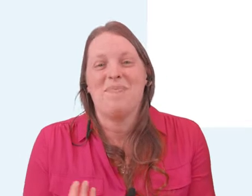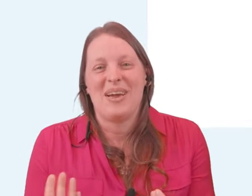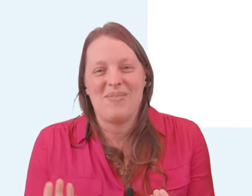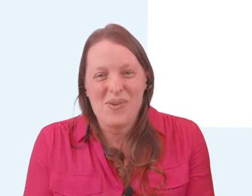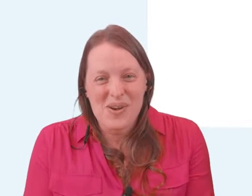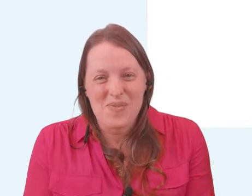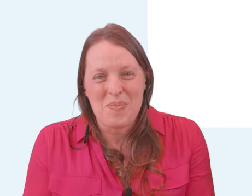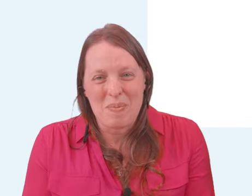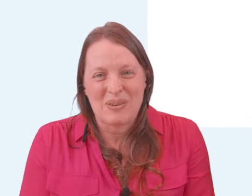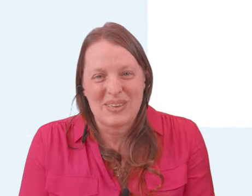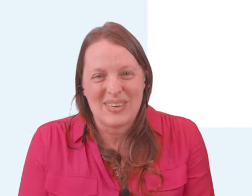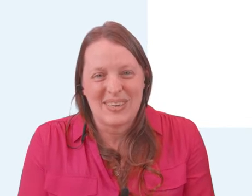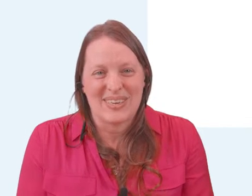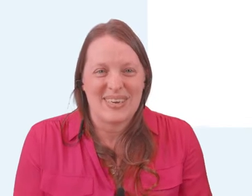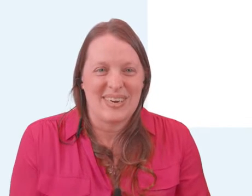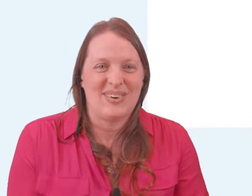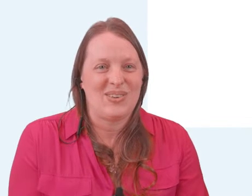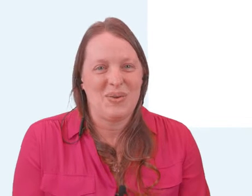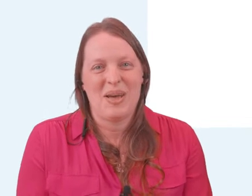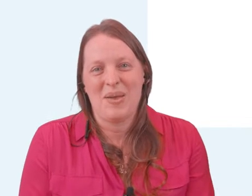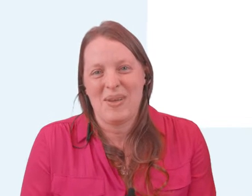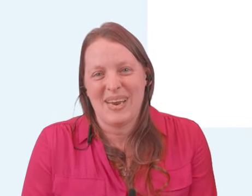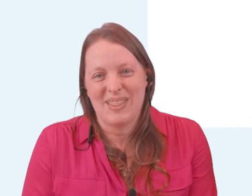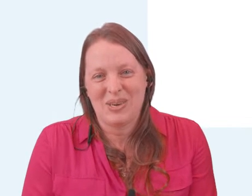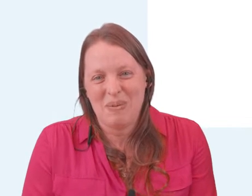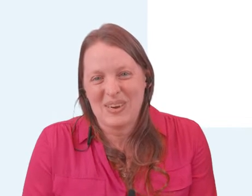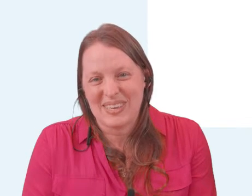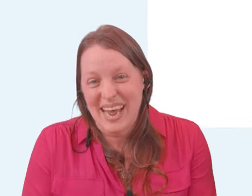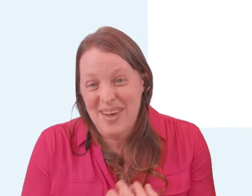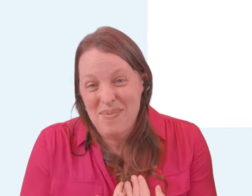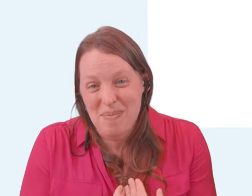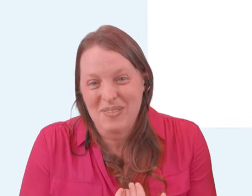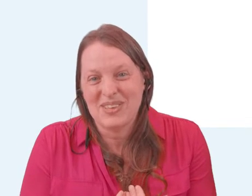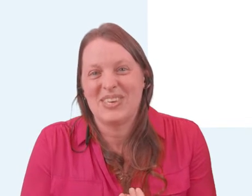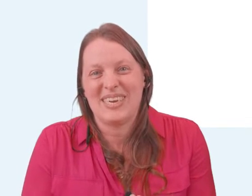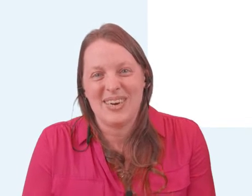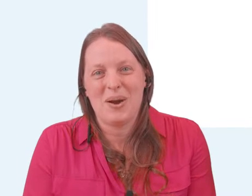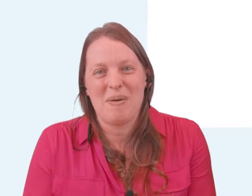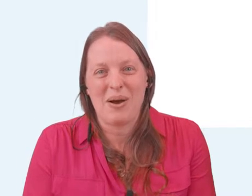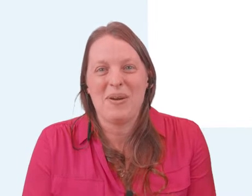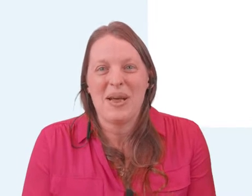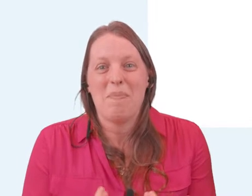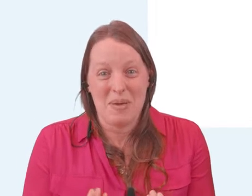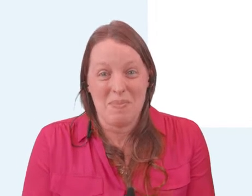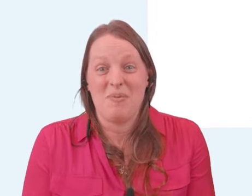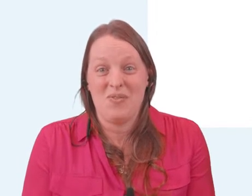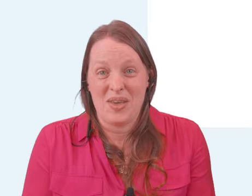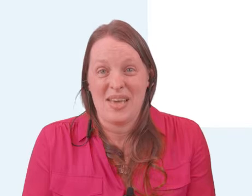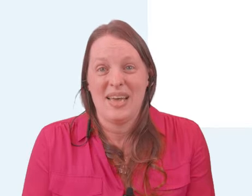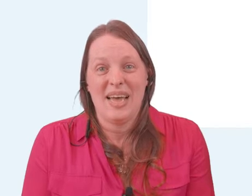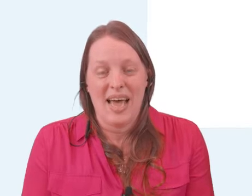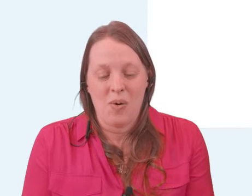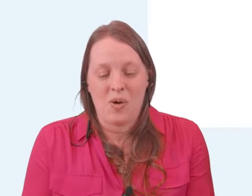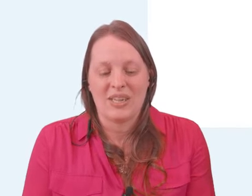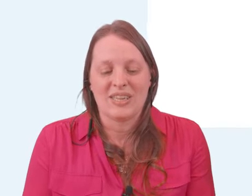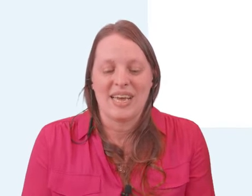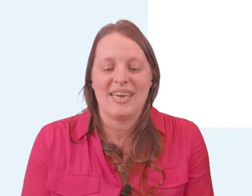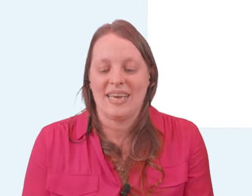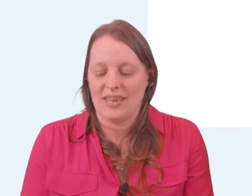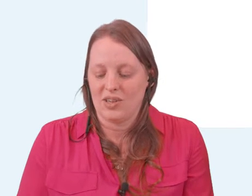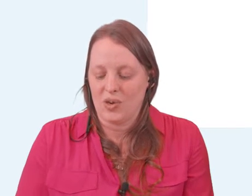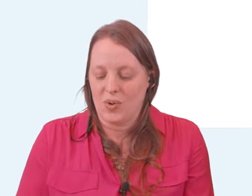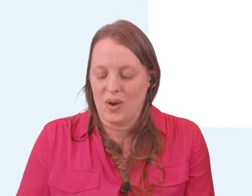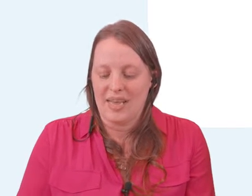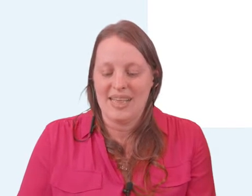taught by wonderful people such as Dr. Zuma and many other speakers. I have been privileged to hear about BPPV and what it's